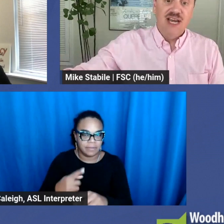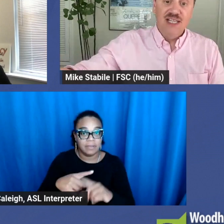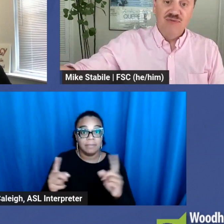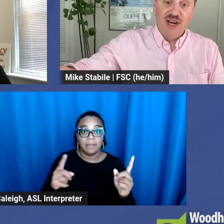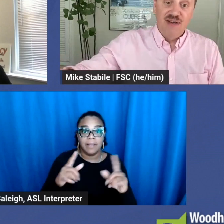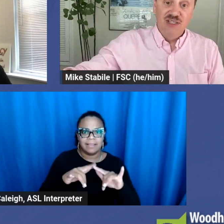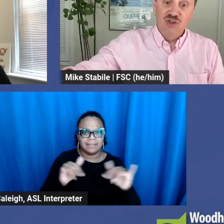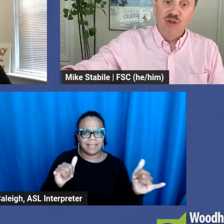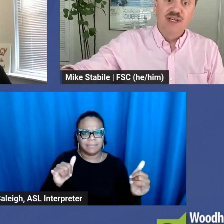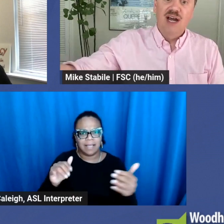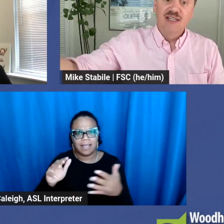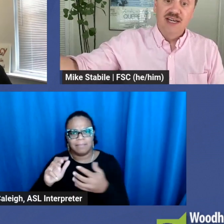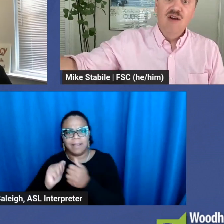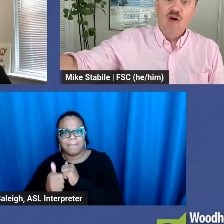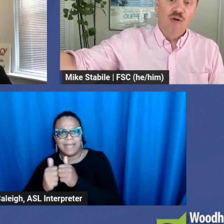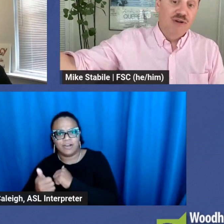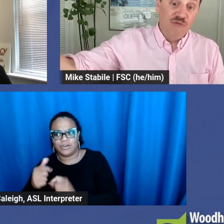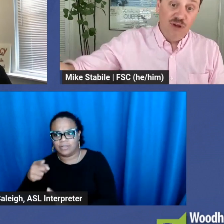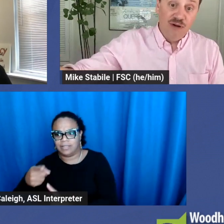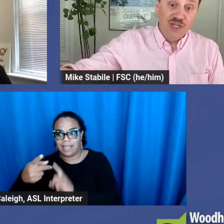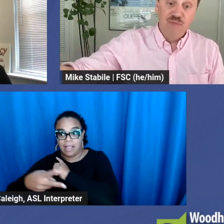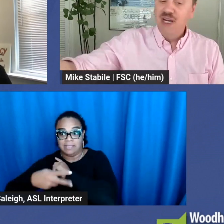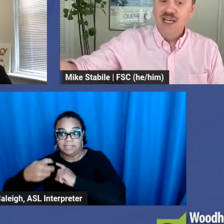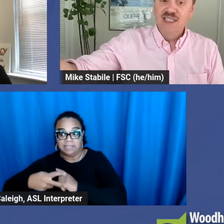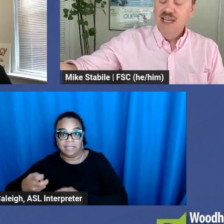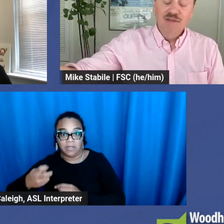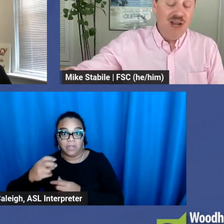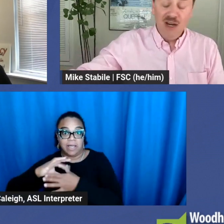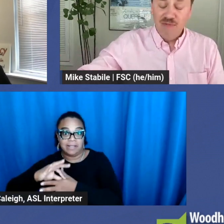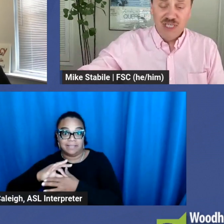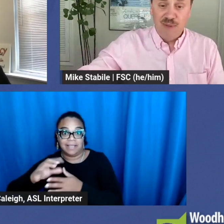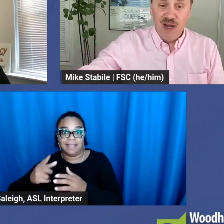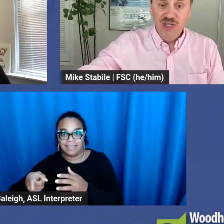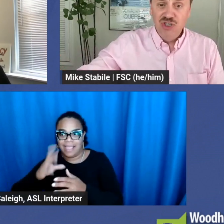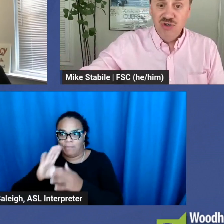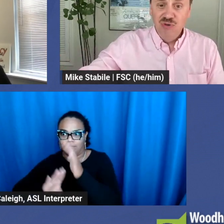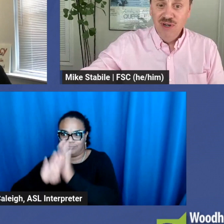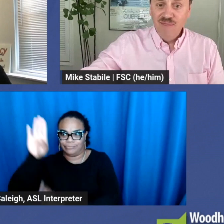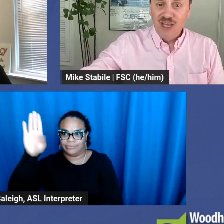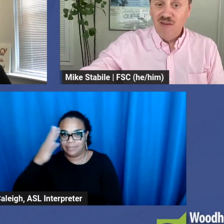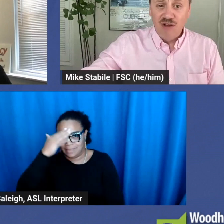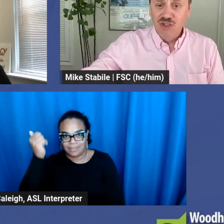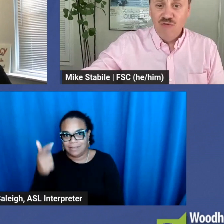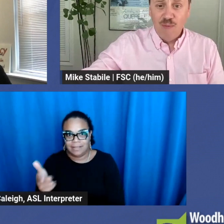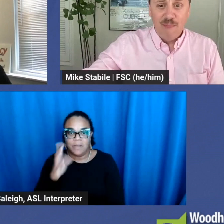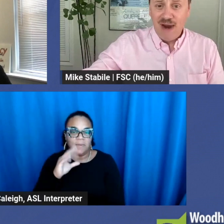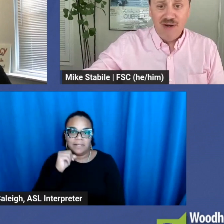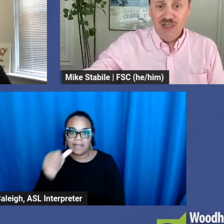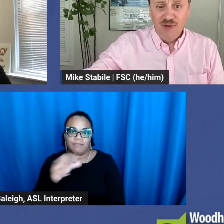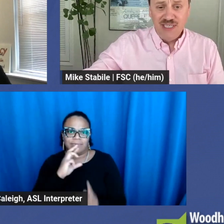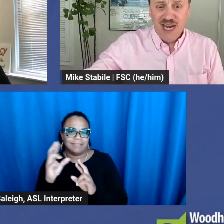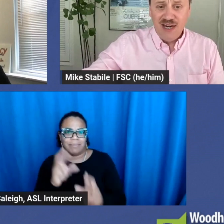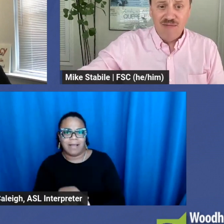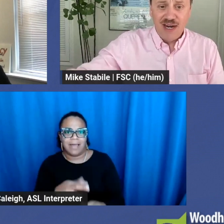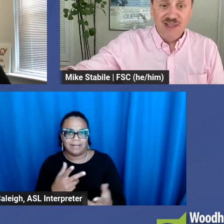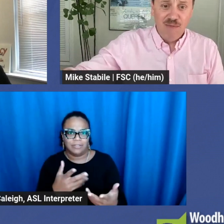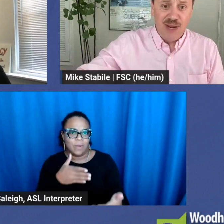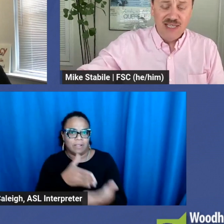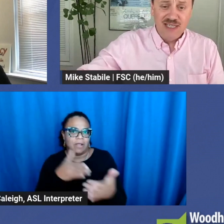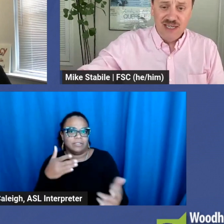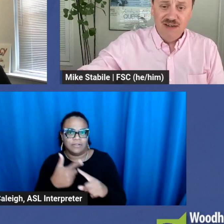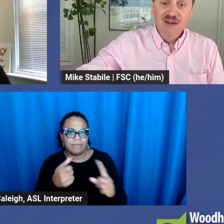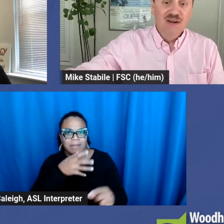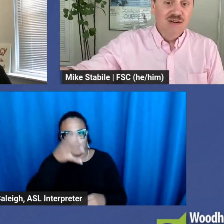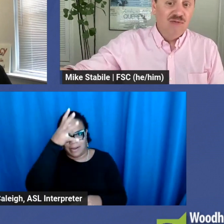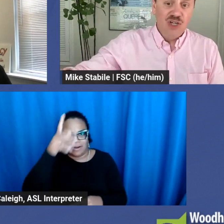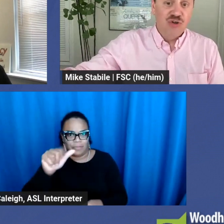pirate sites, right, stolen content, are going to flourish because they're not going to respond to a lawsuit from a parent in Louisiana, right? They're